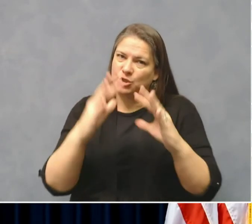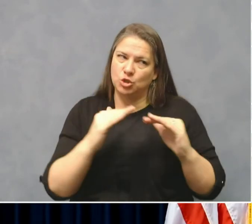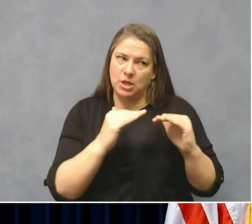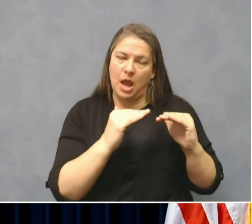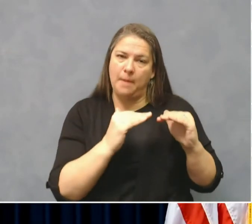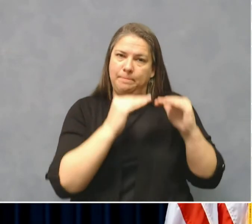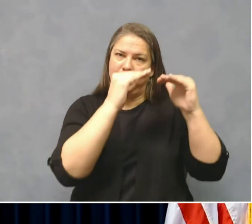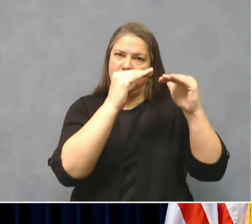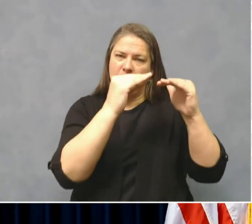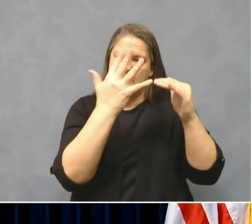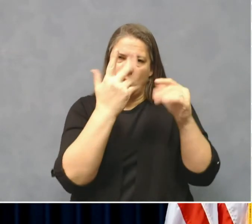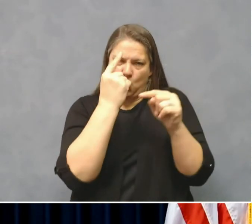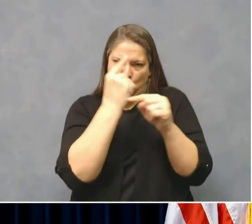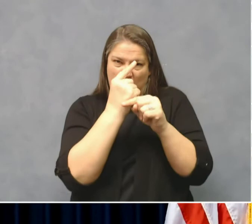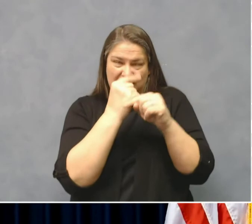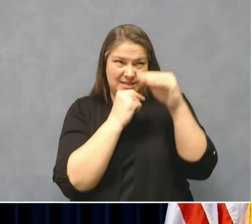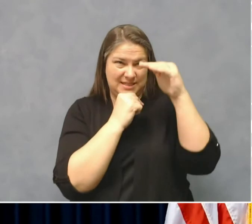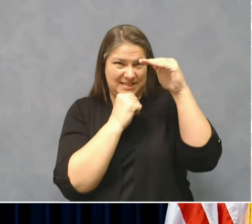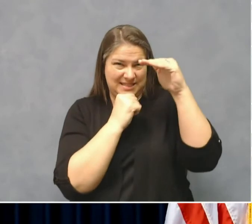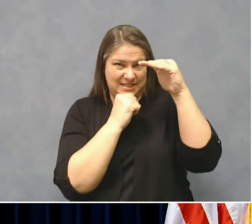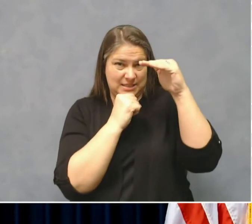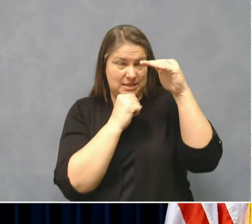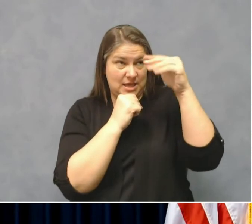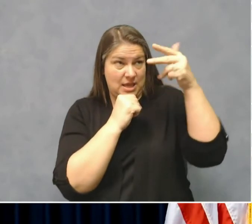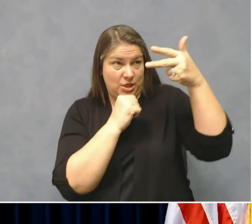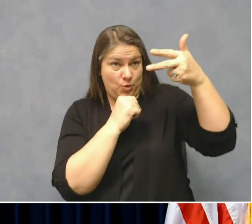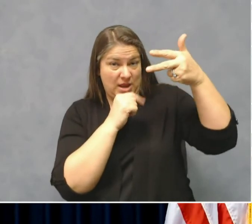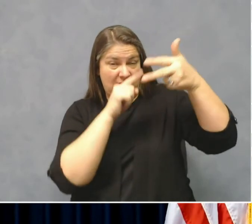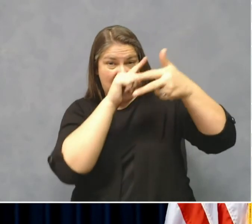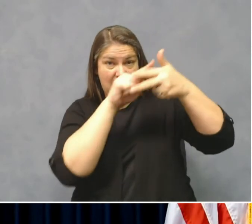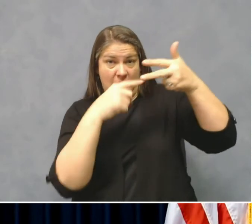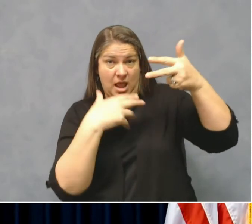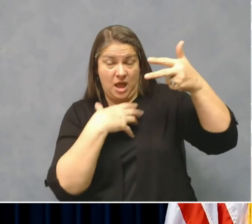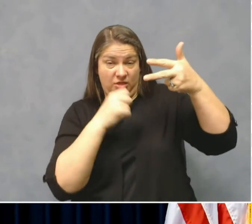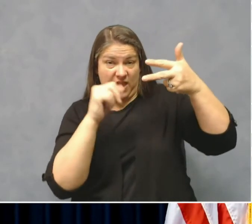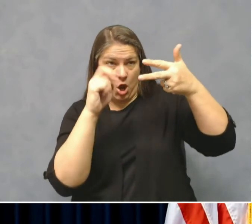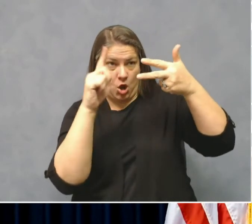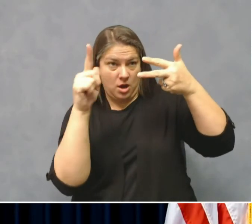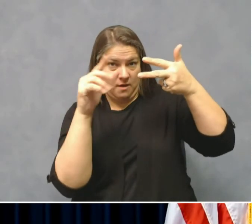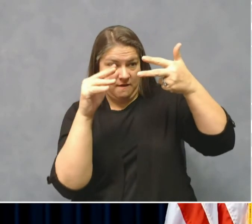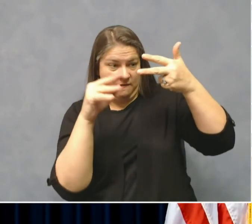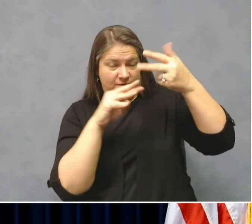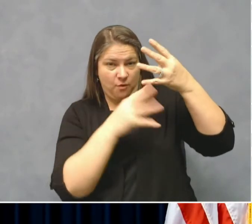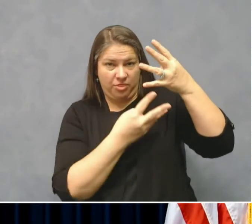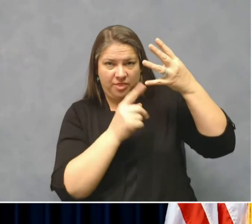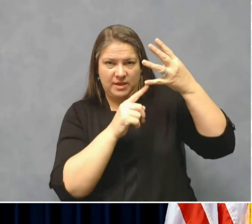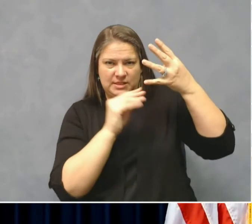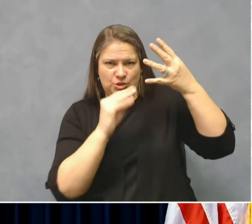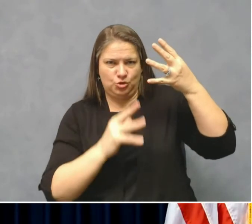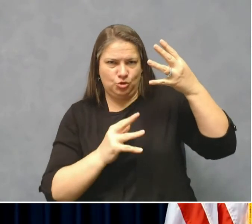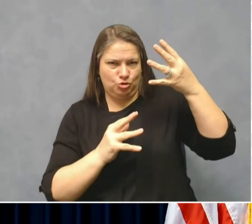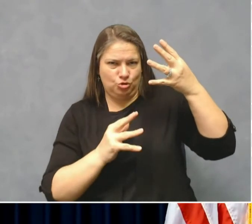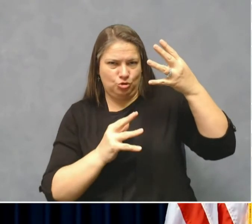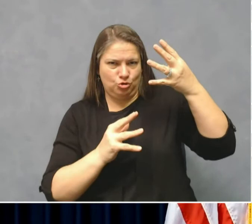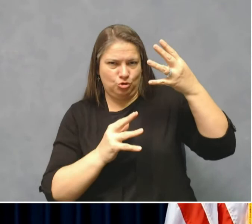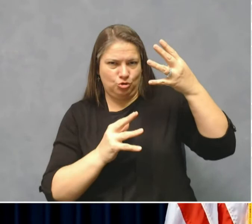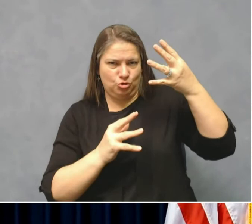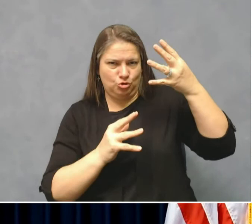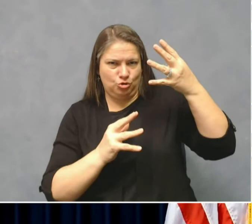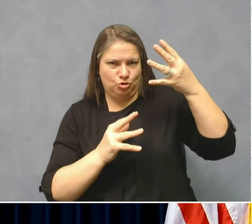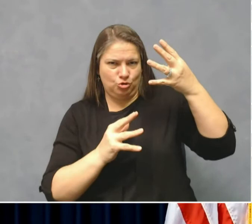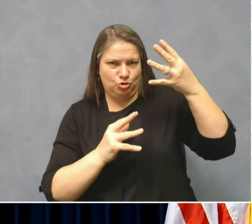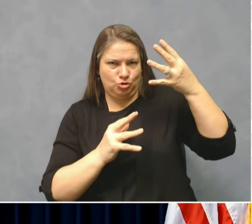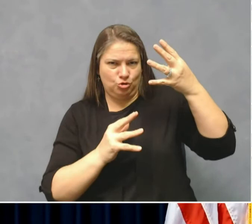underneath those 3 areas, because the ability, I mean, if